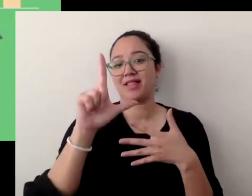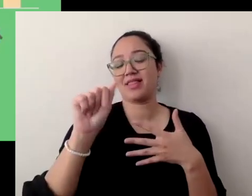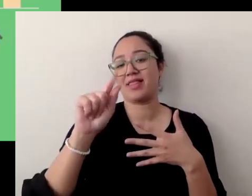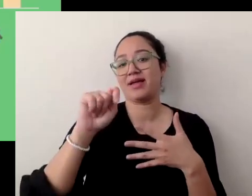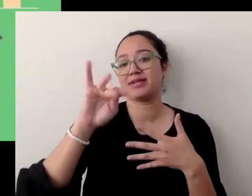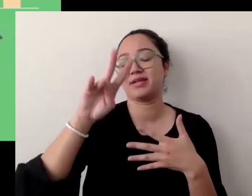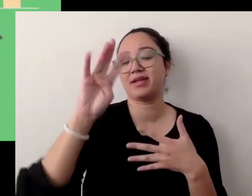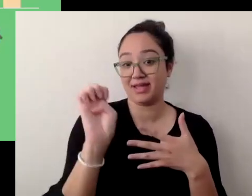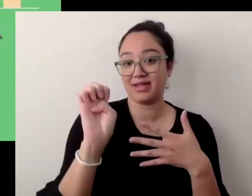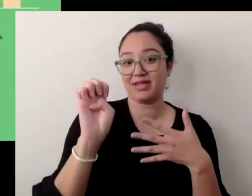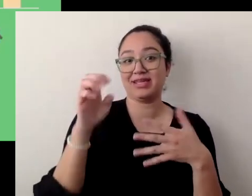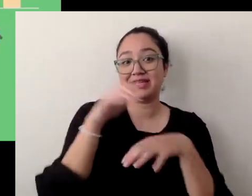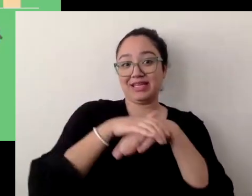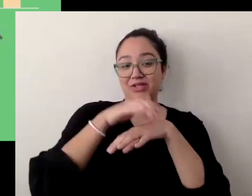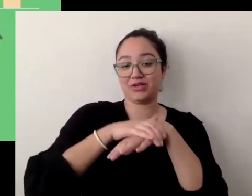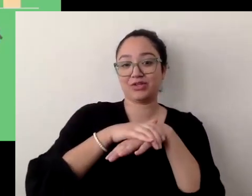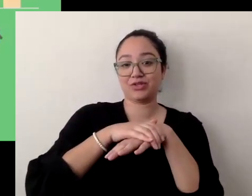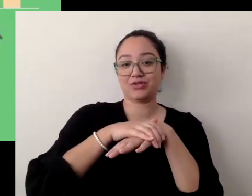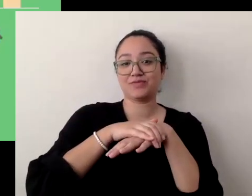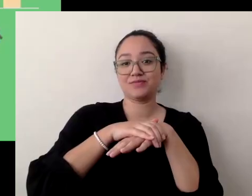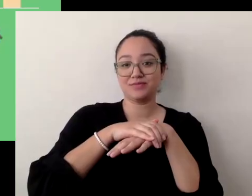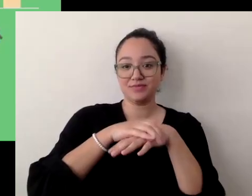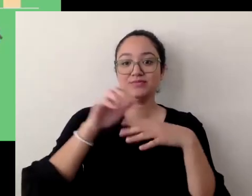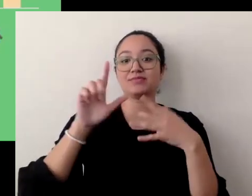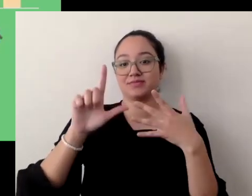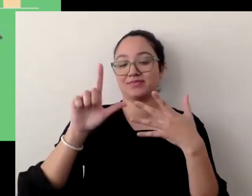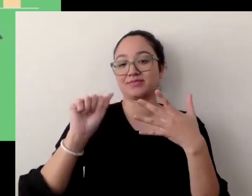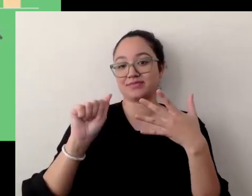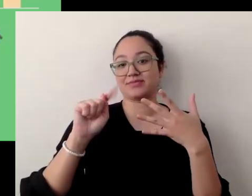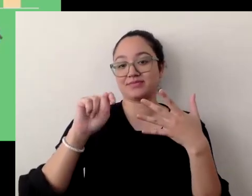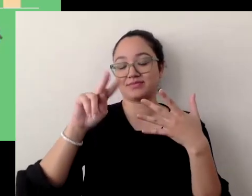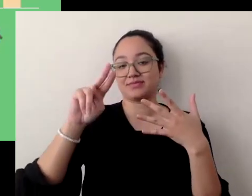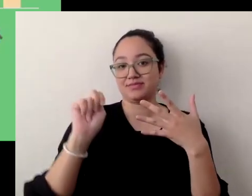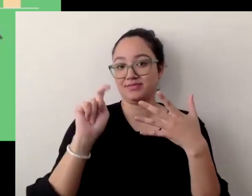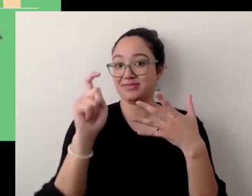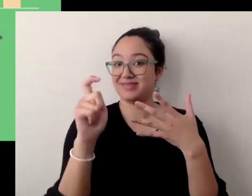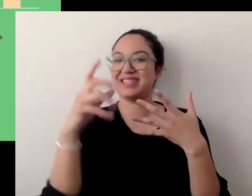in English and Latinx in Spanish.